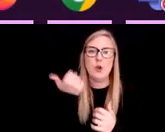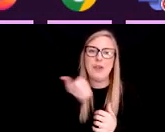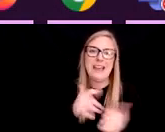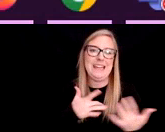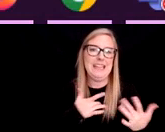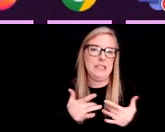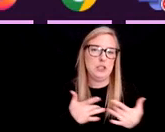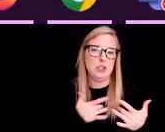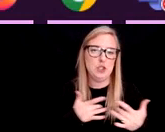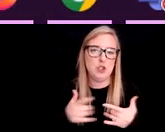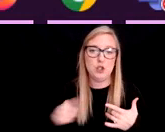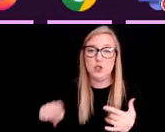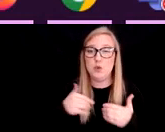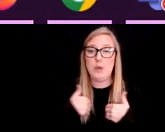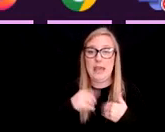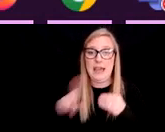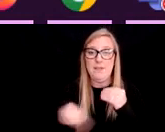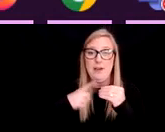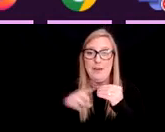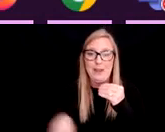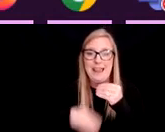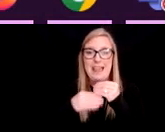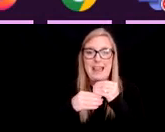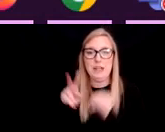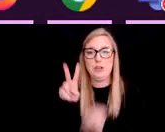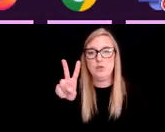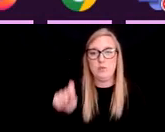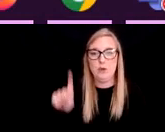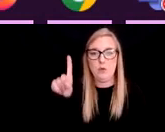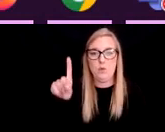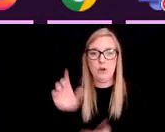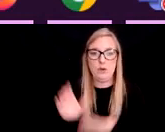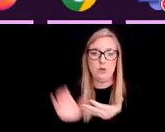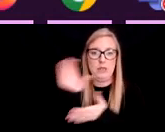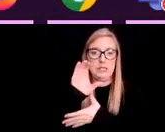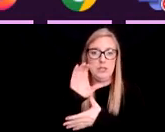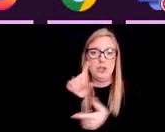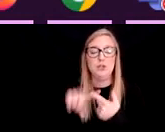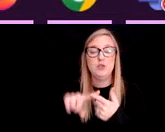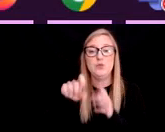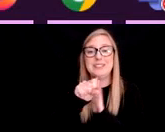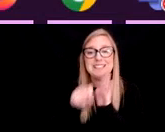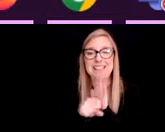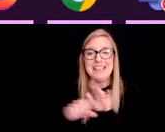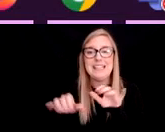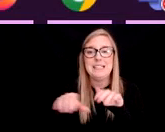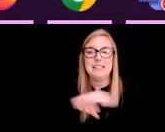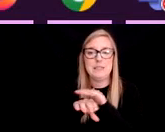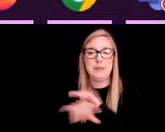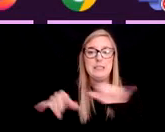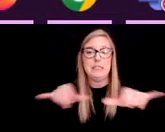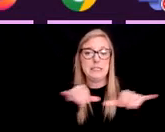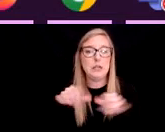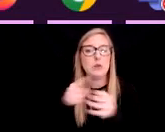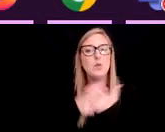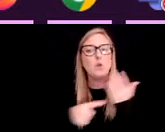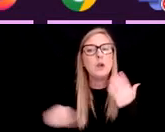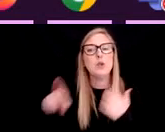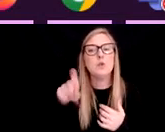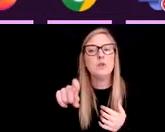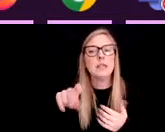about possibly adding 2.1 criteria to the state accessibility standard and what you need in order to